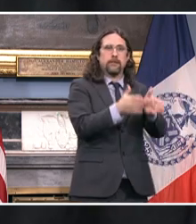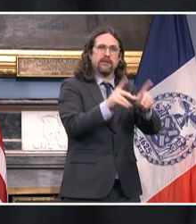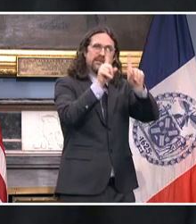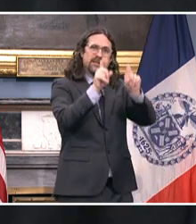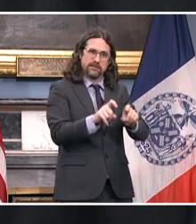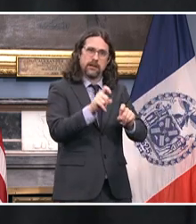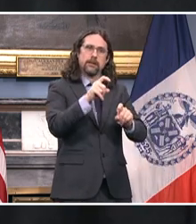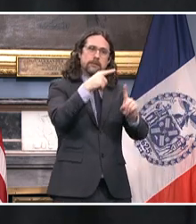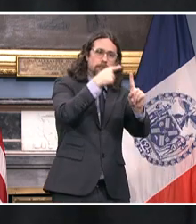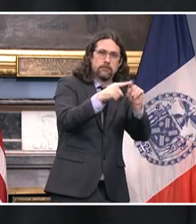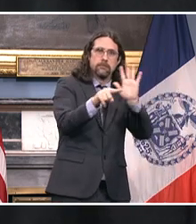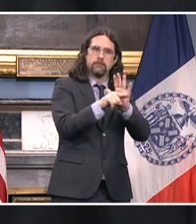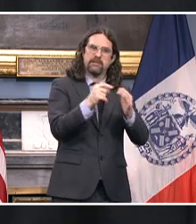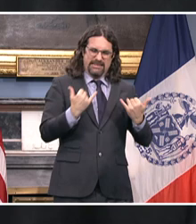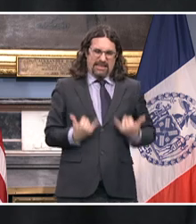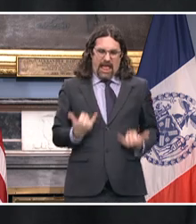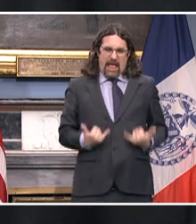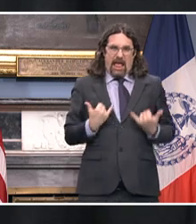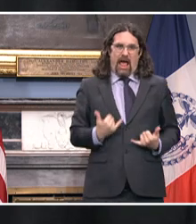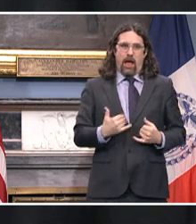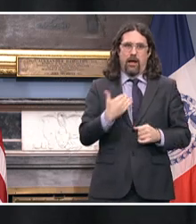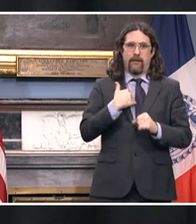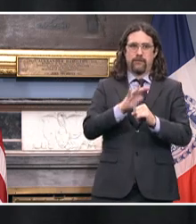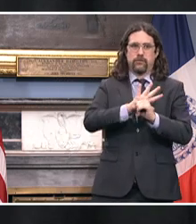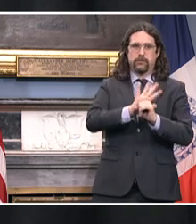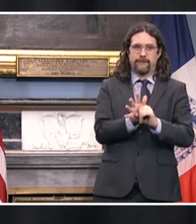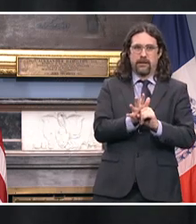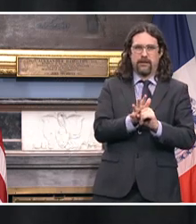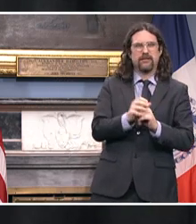government to focus and produce